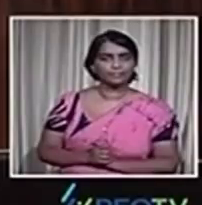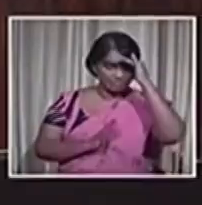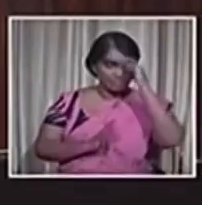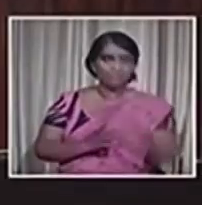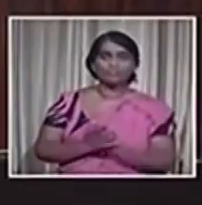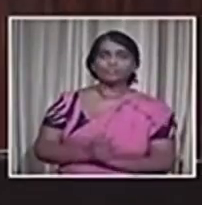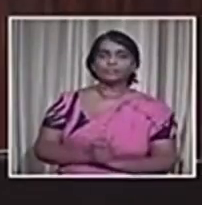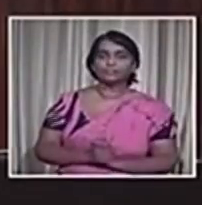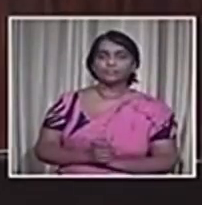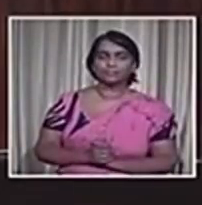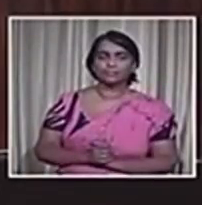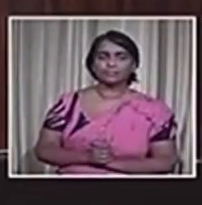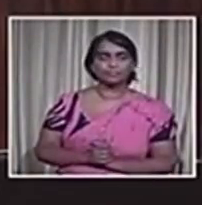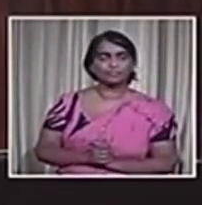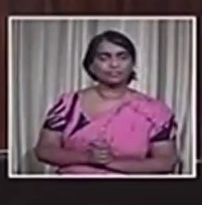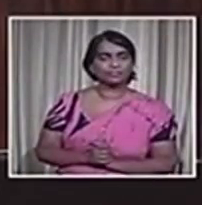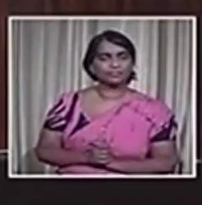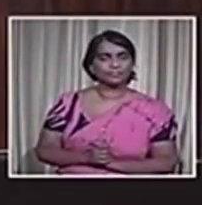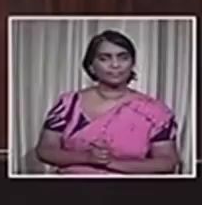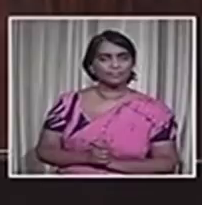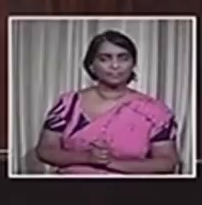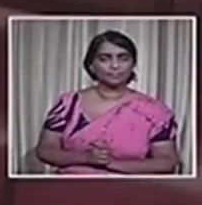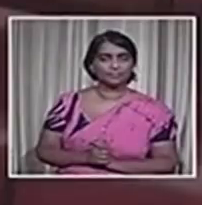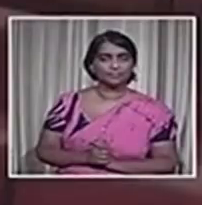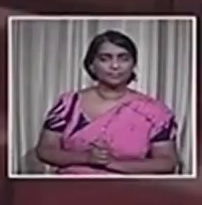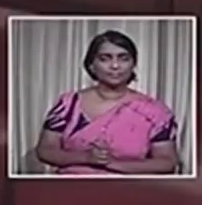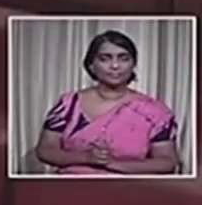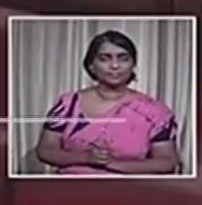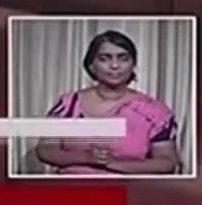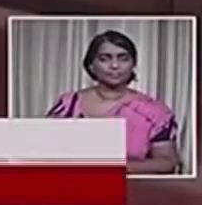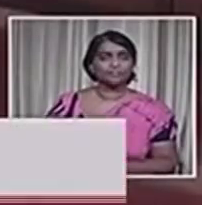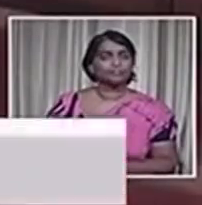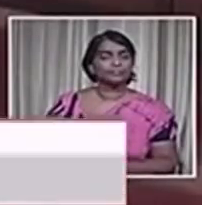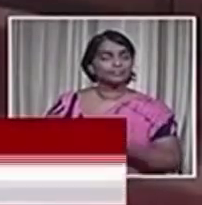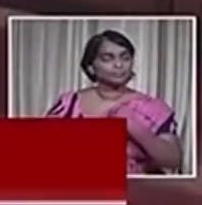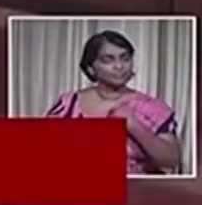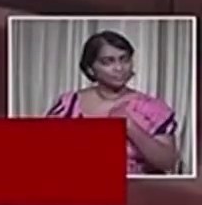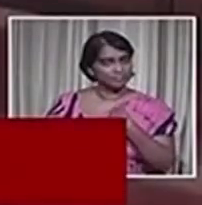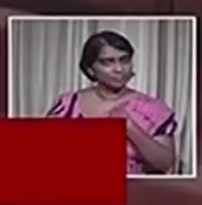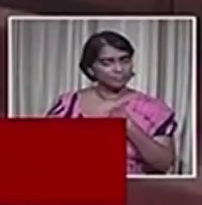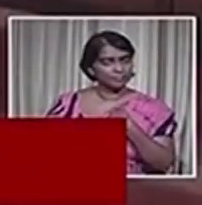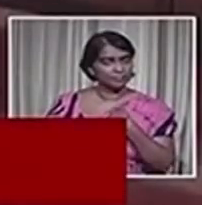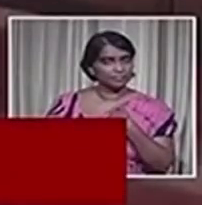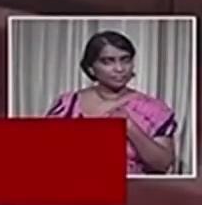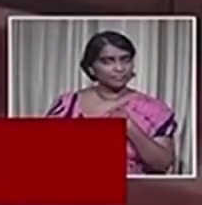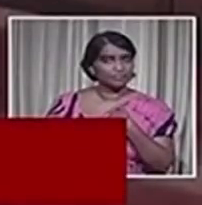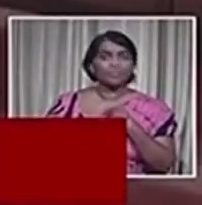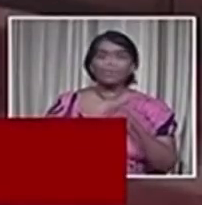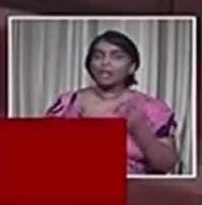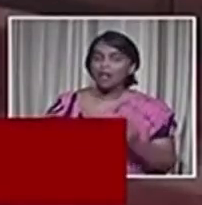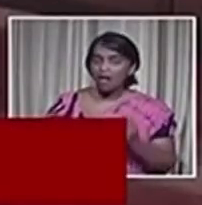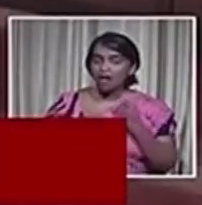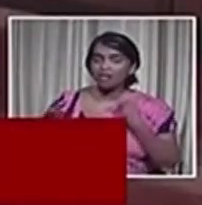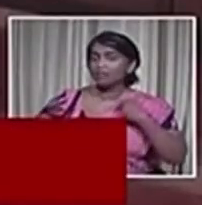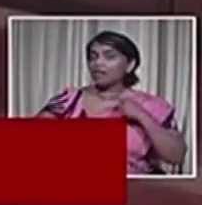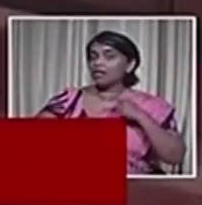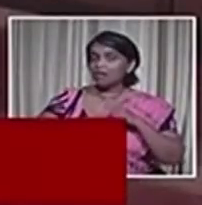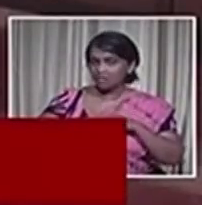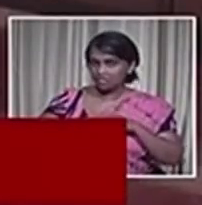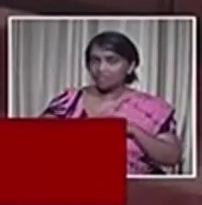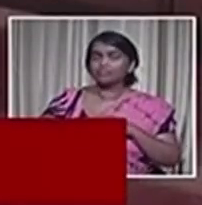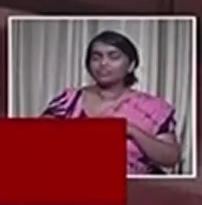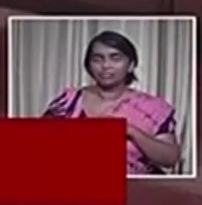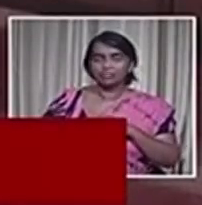as well. I raised the issue of the emergency proclamation being approved